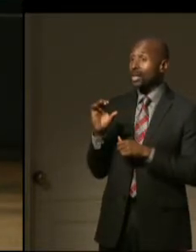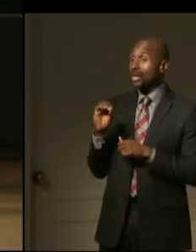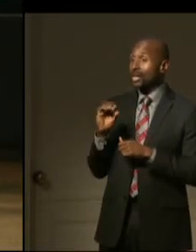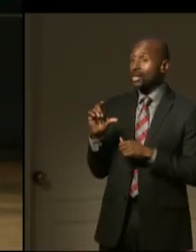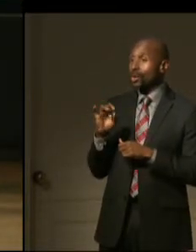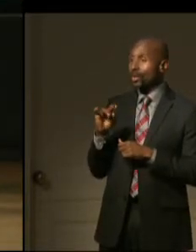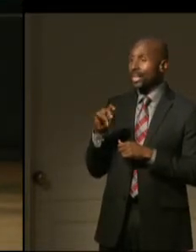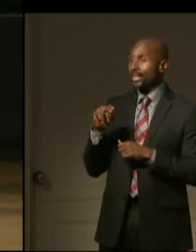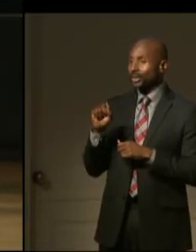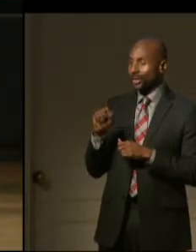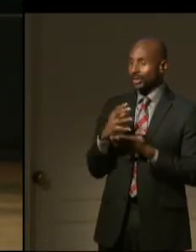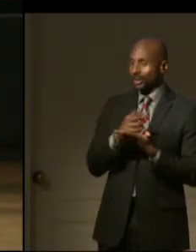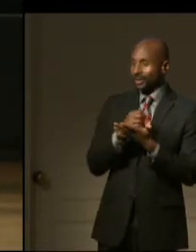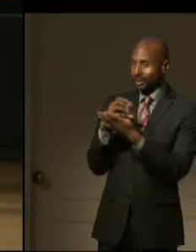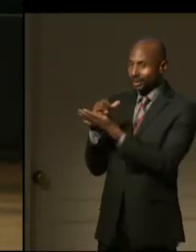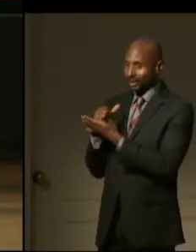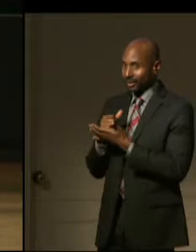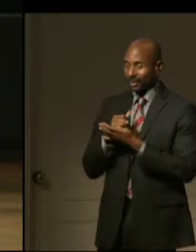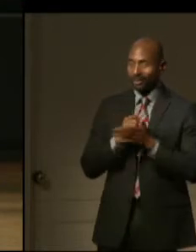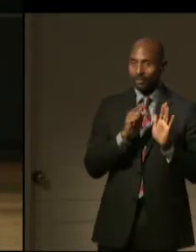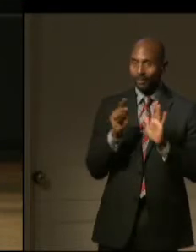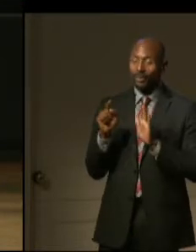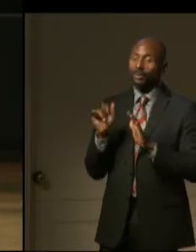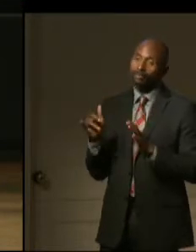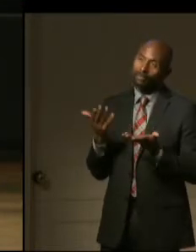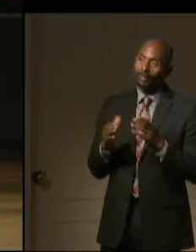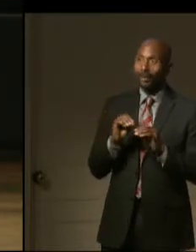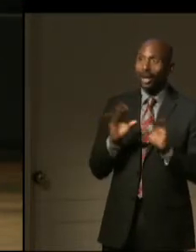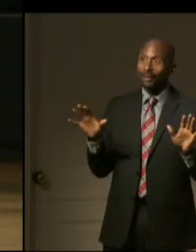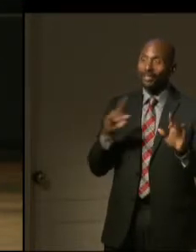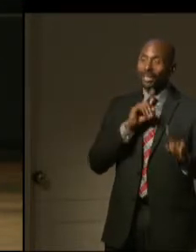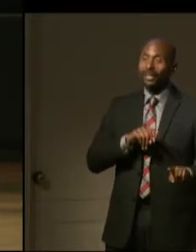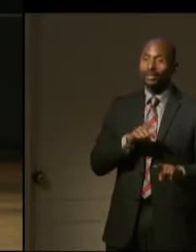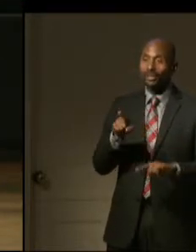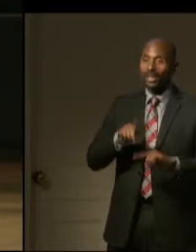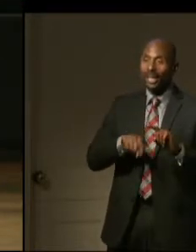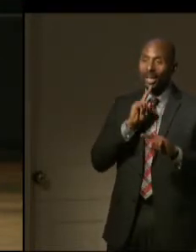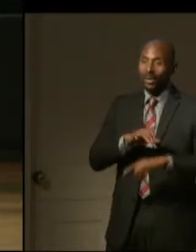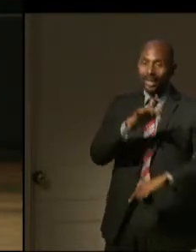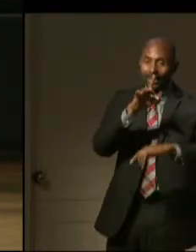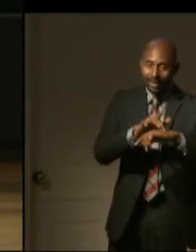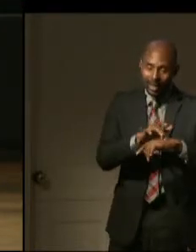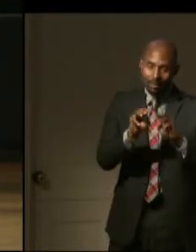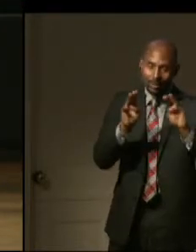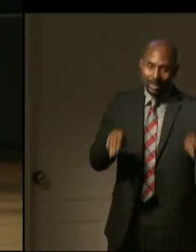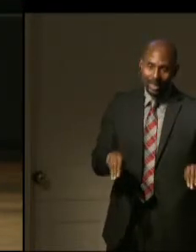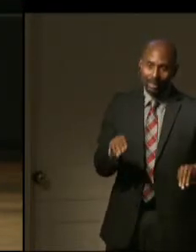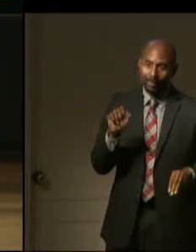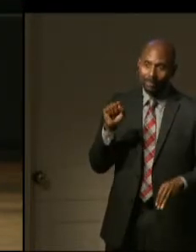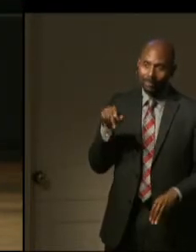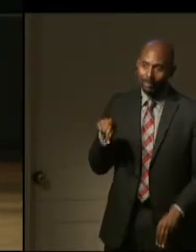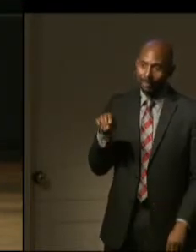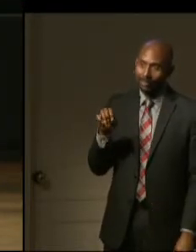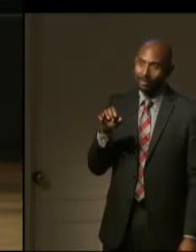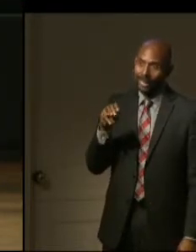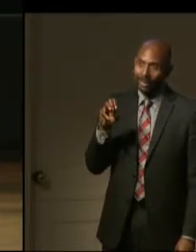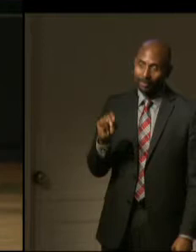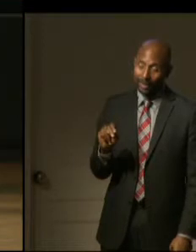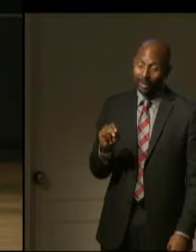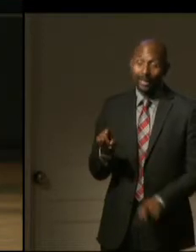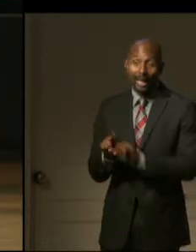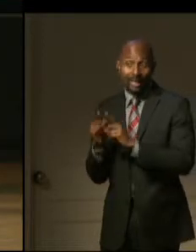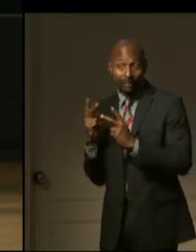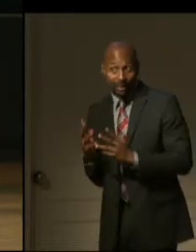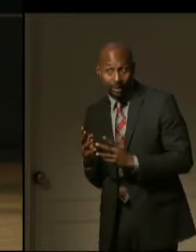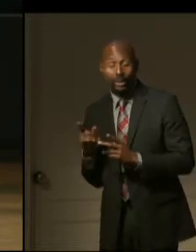more obvious answer where, you know, you can't necessarily put your hands on a museum specimen. Usually you can't as a